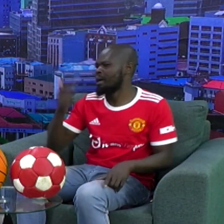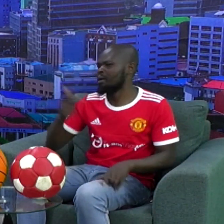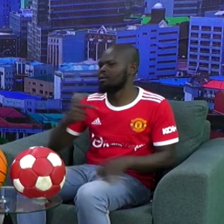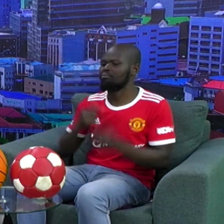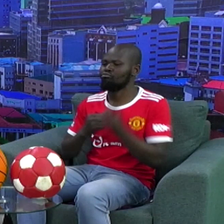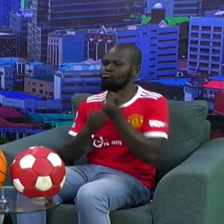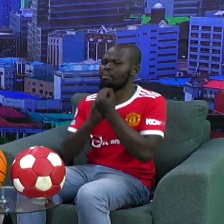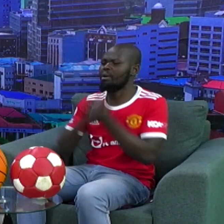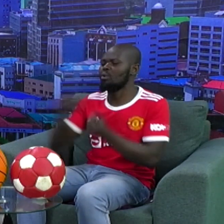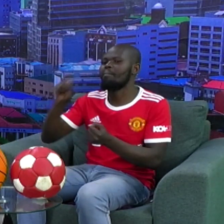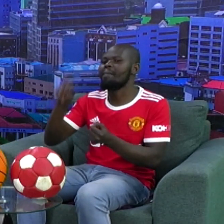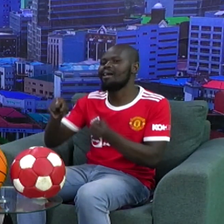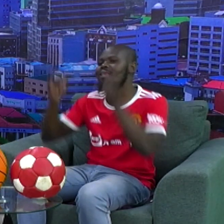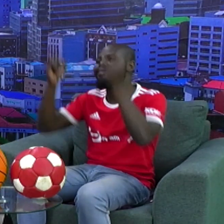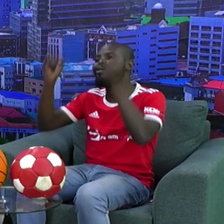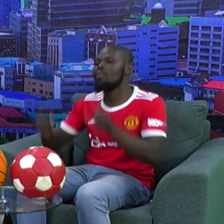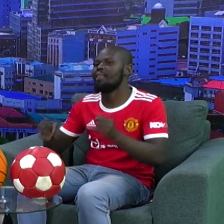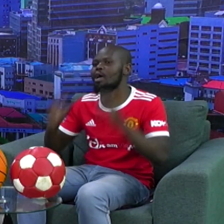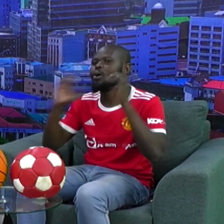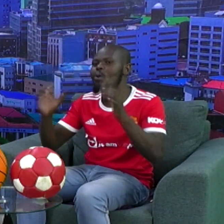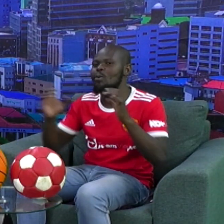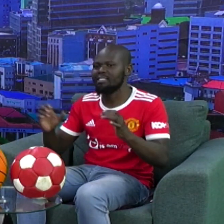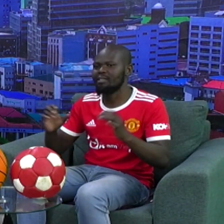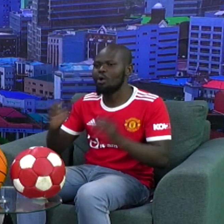and we feel like the